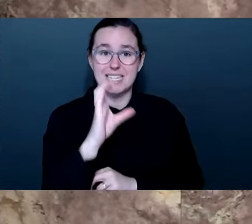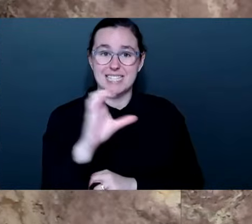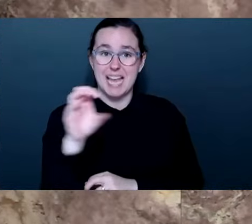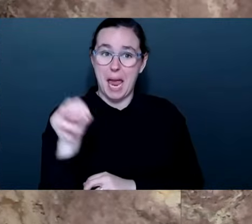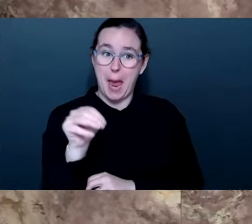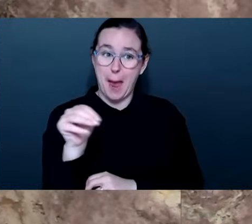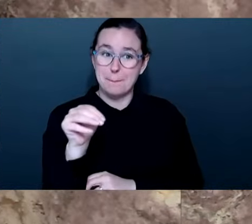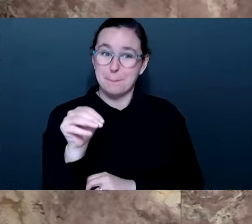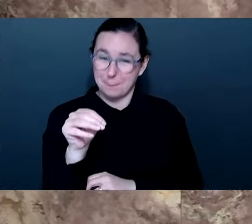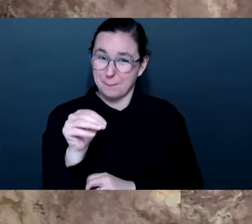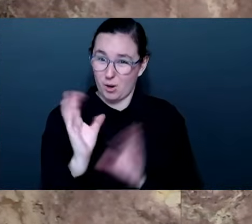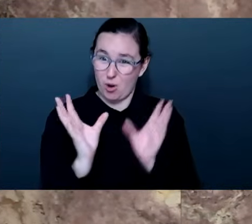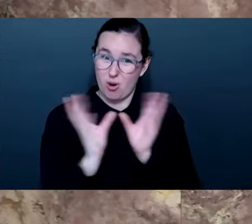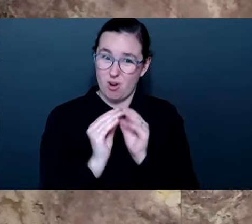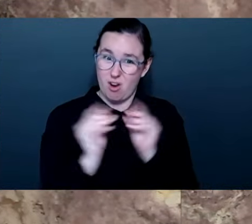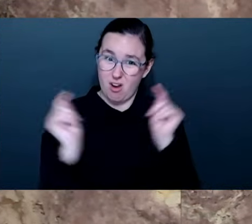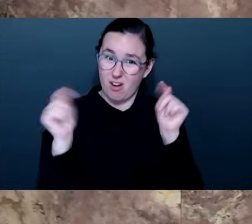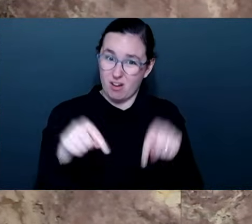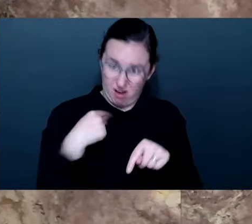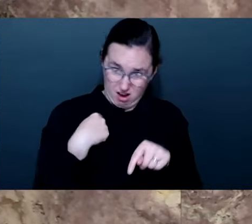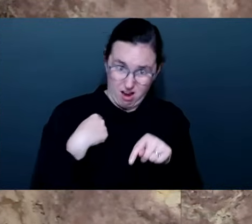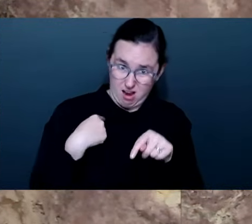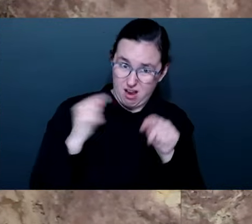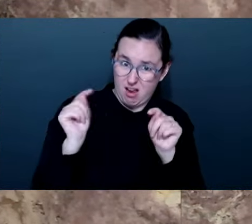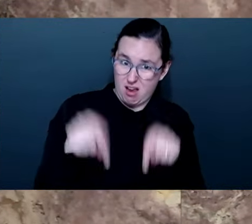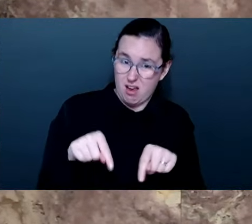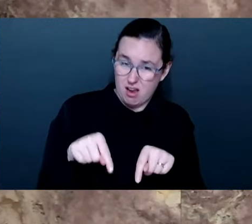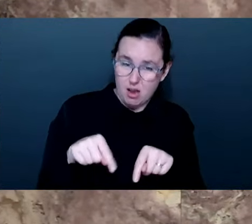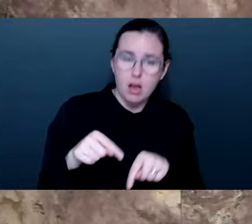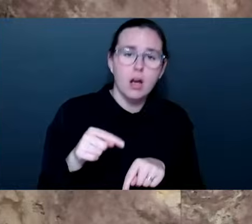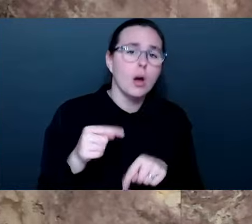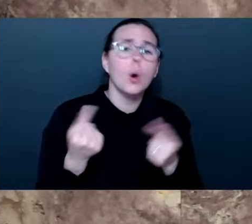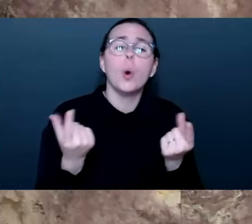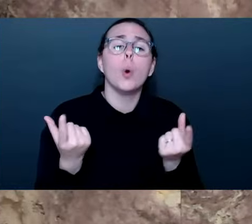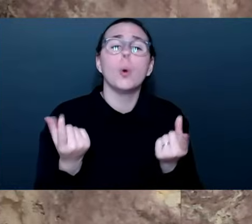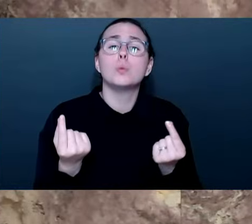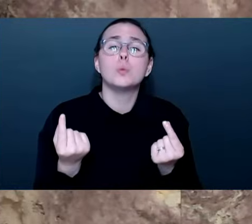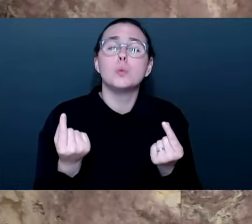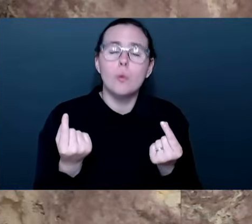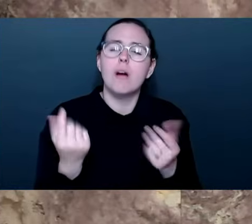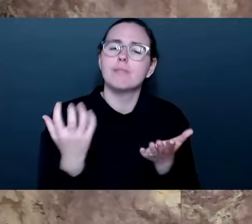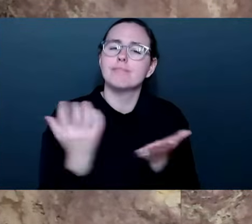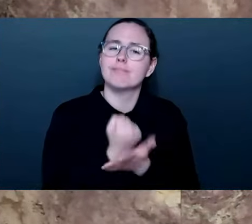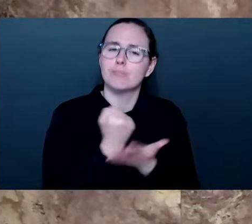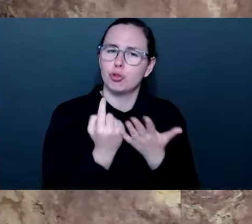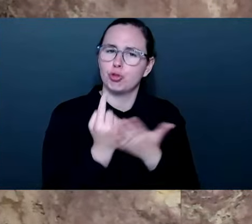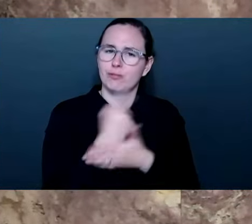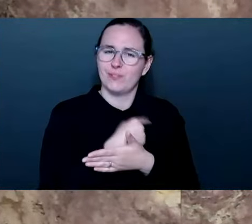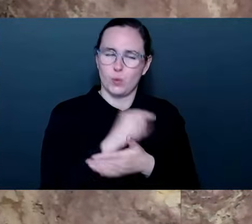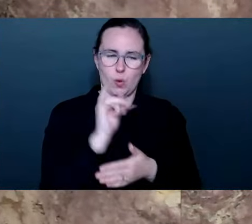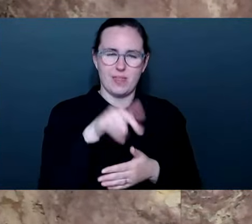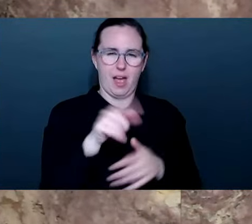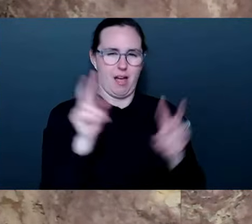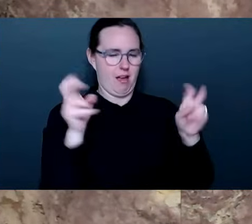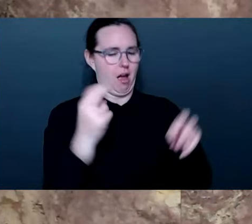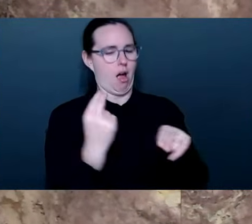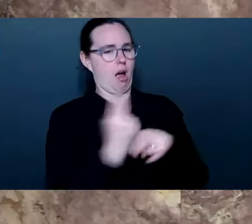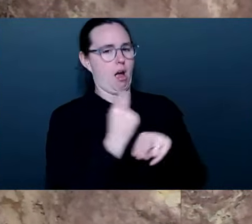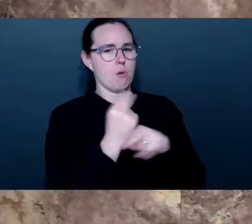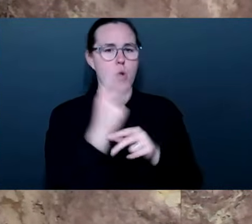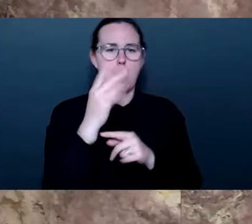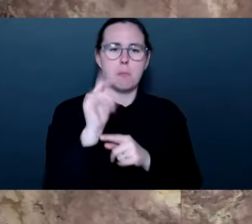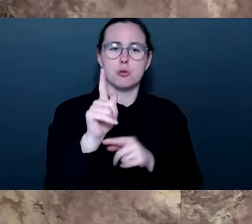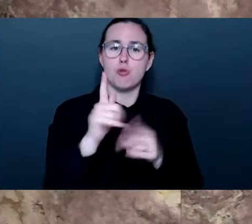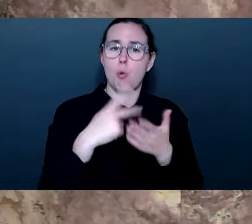a review of that program and ensuring that it is in line with the needs of communities today. And